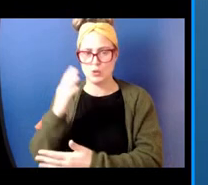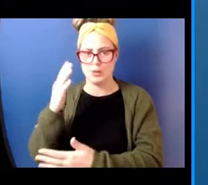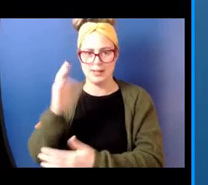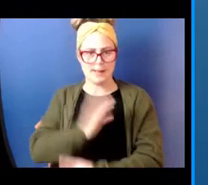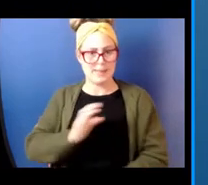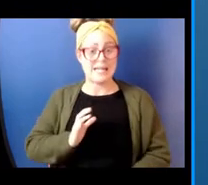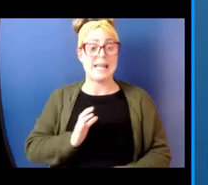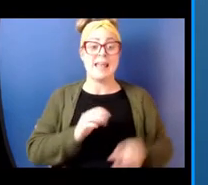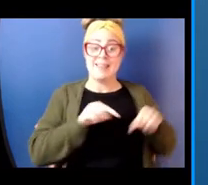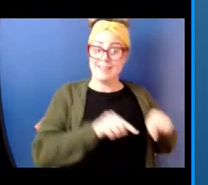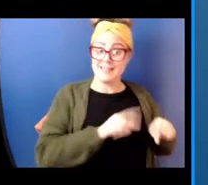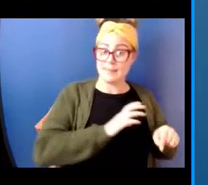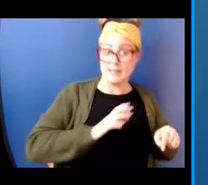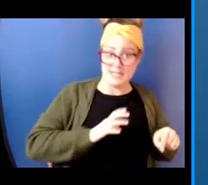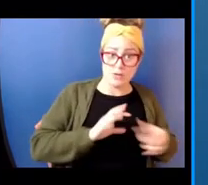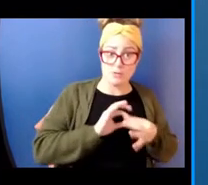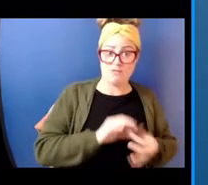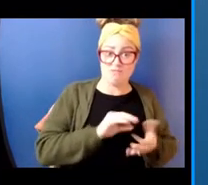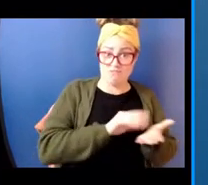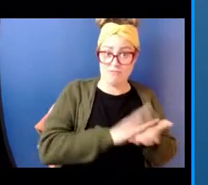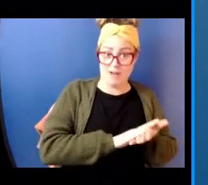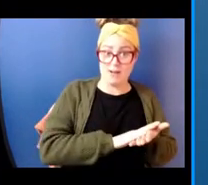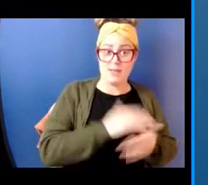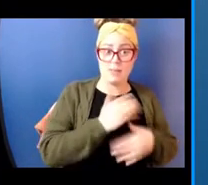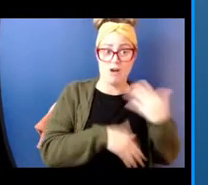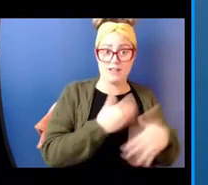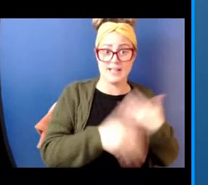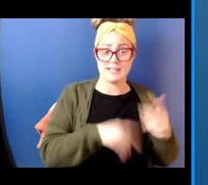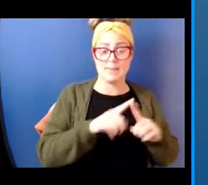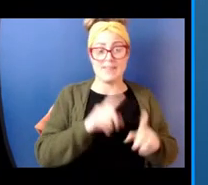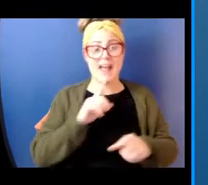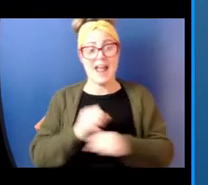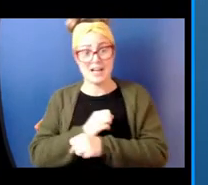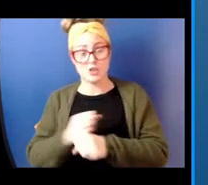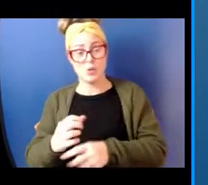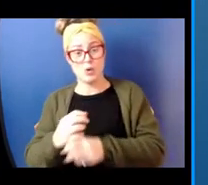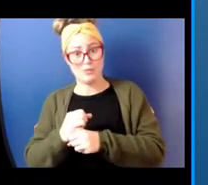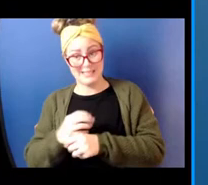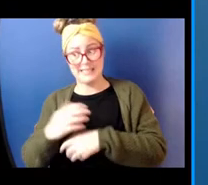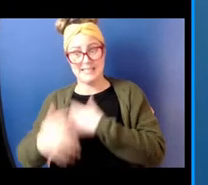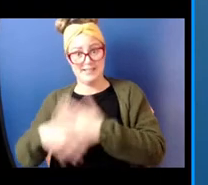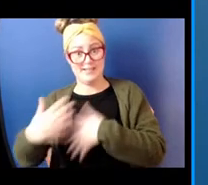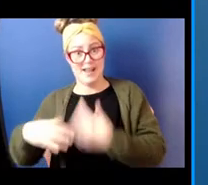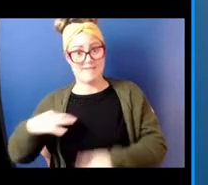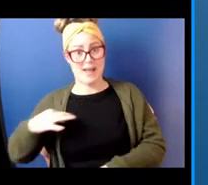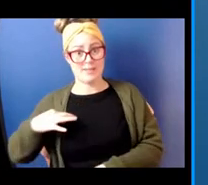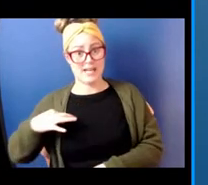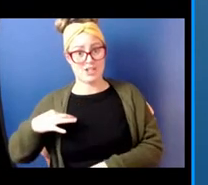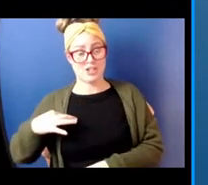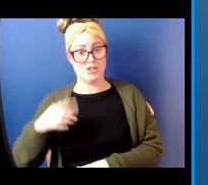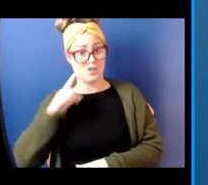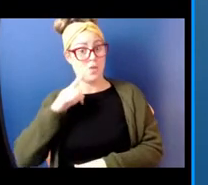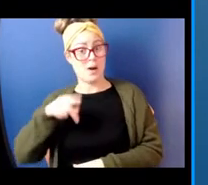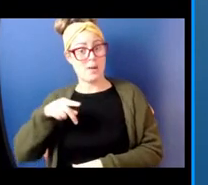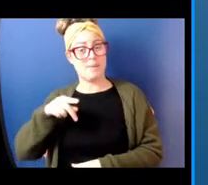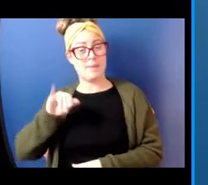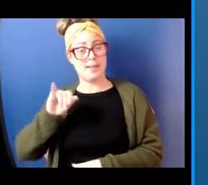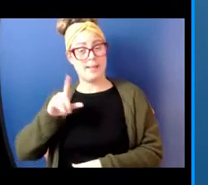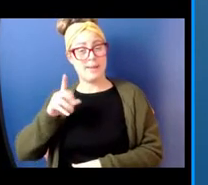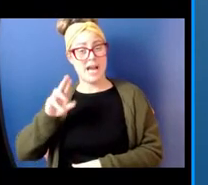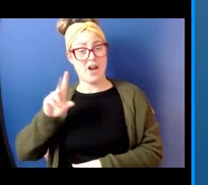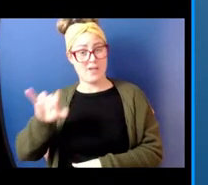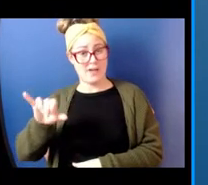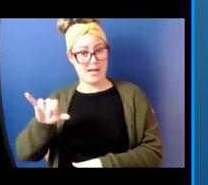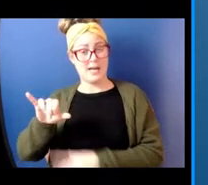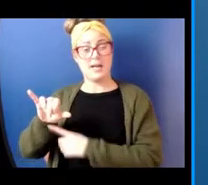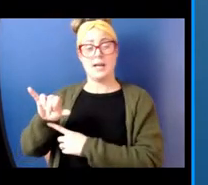but the actual receipt of uh of uh applications would or preliminary notice would begin with the